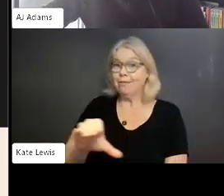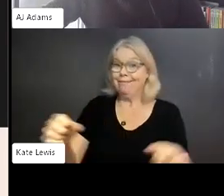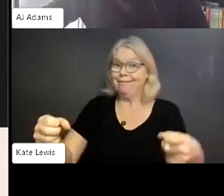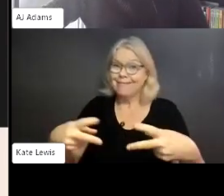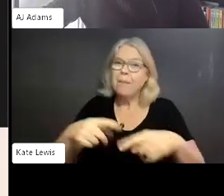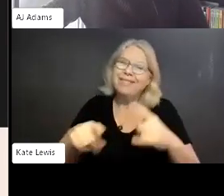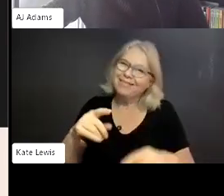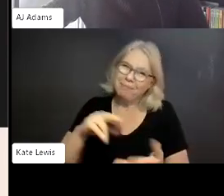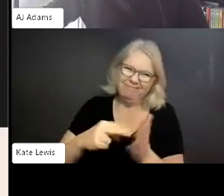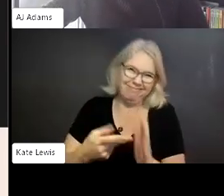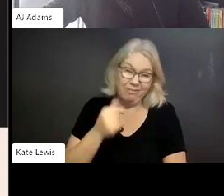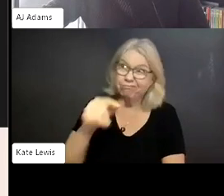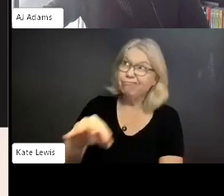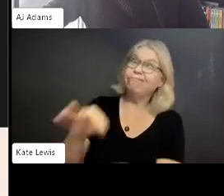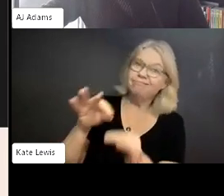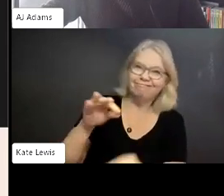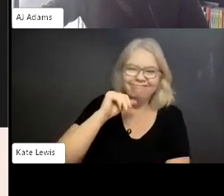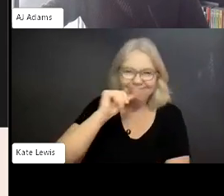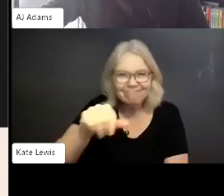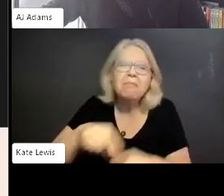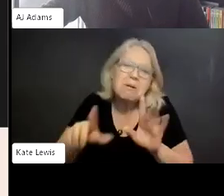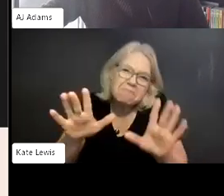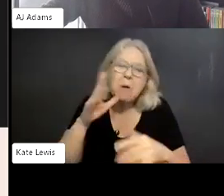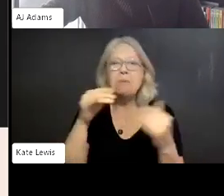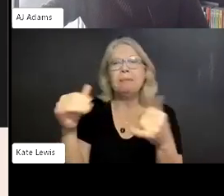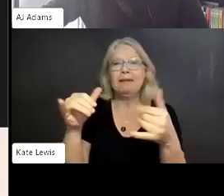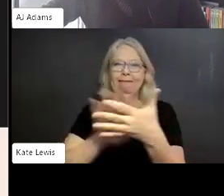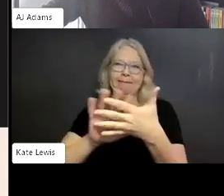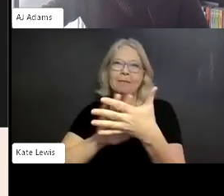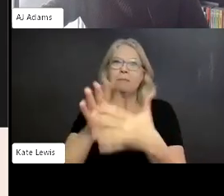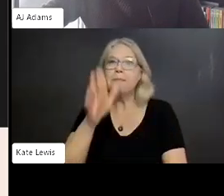100%, but I will play the video for folks.